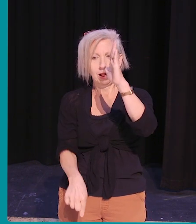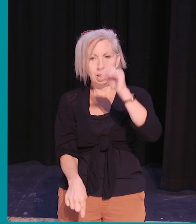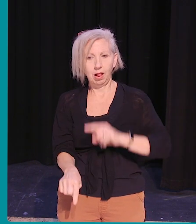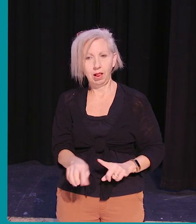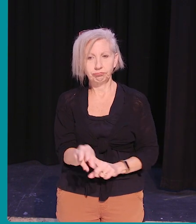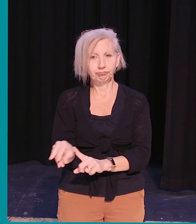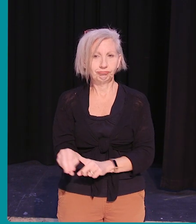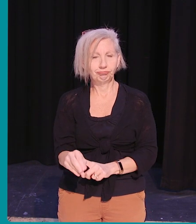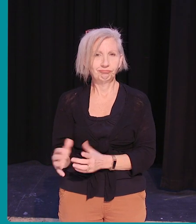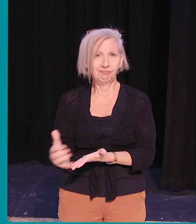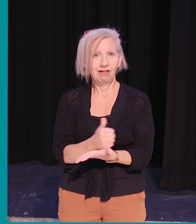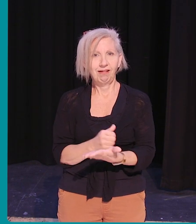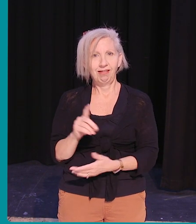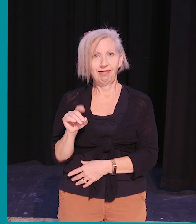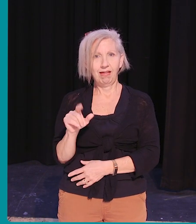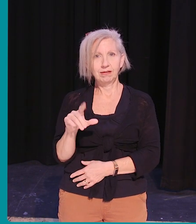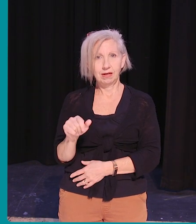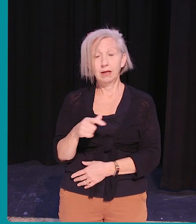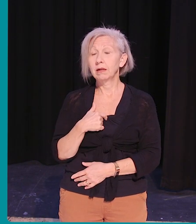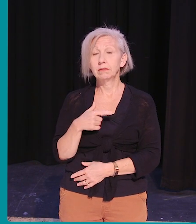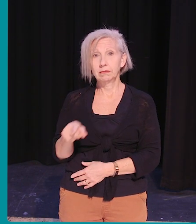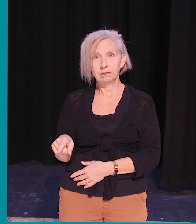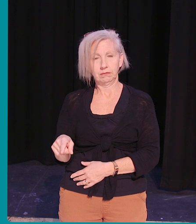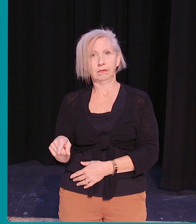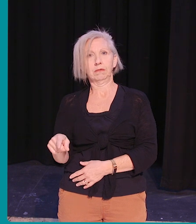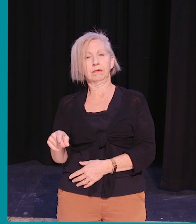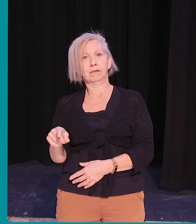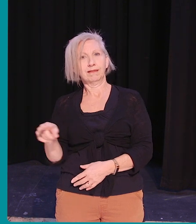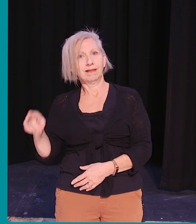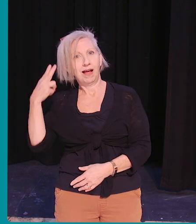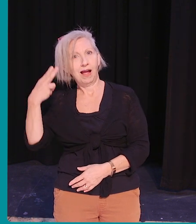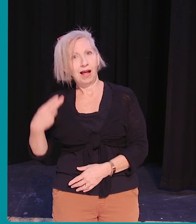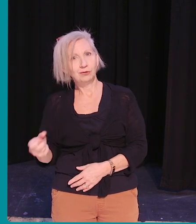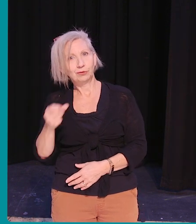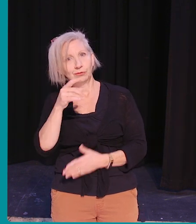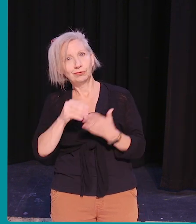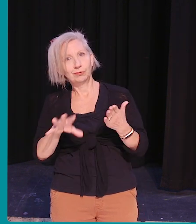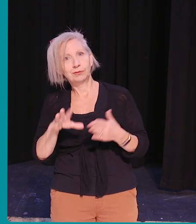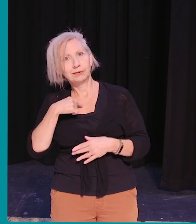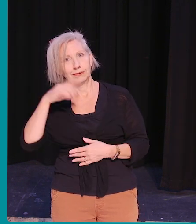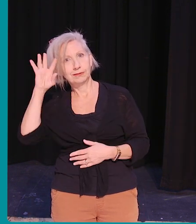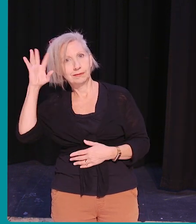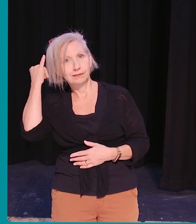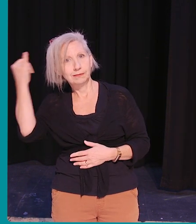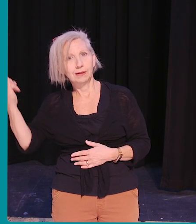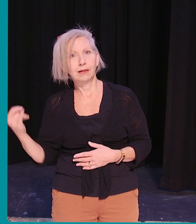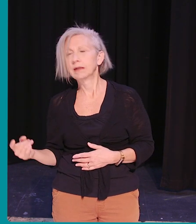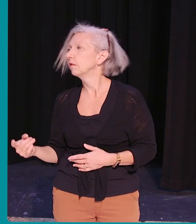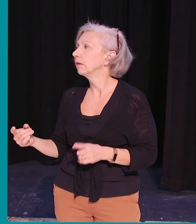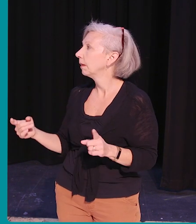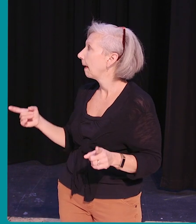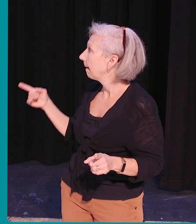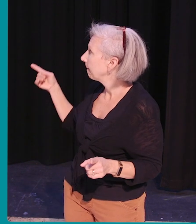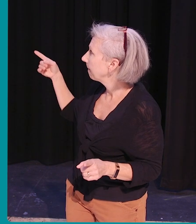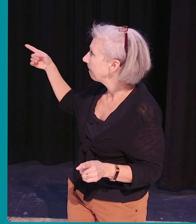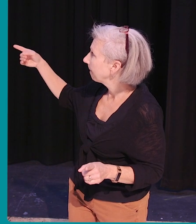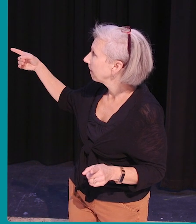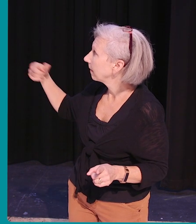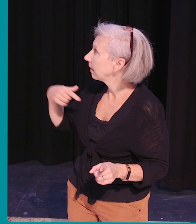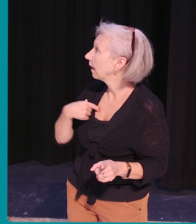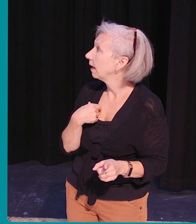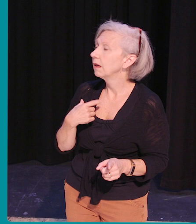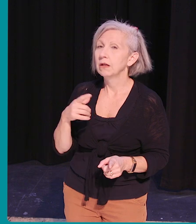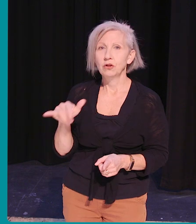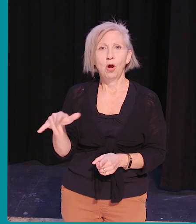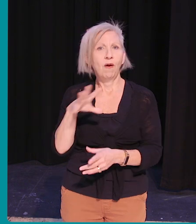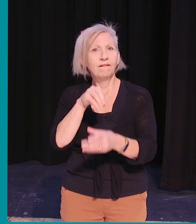with the locals about why they should care about the frogs, how to preserve them, and so on, including a Spanish language comic book, right, about how to preserve this. So it's